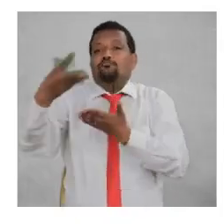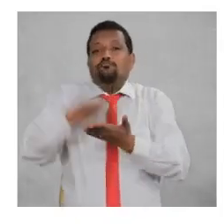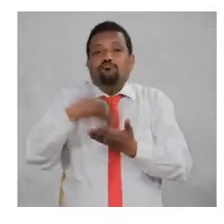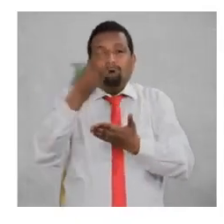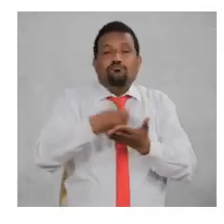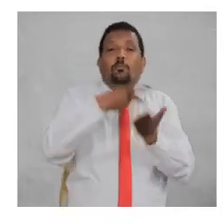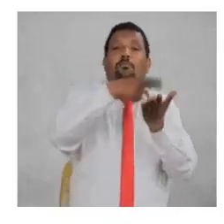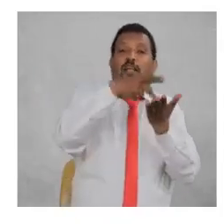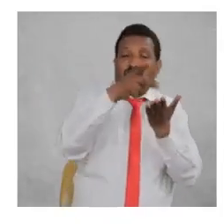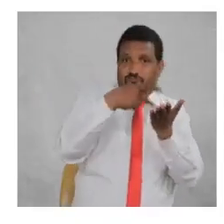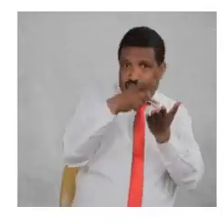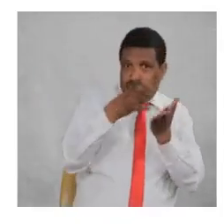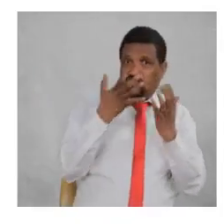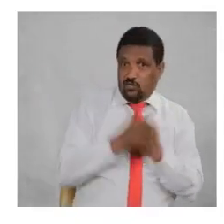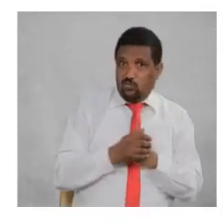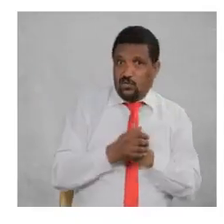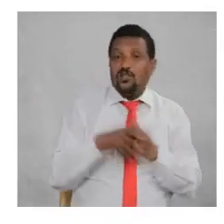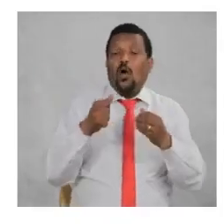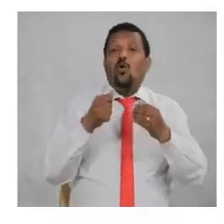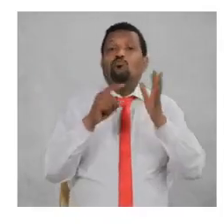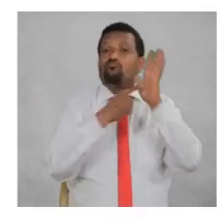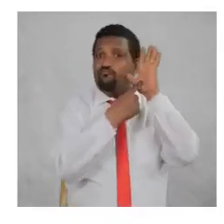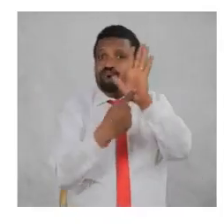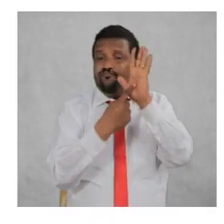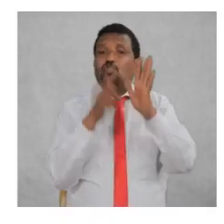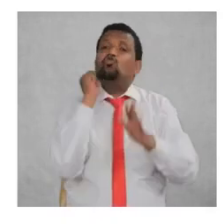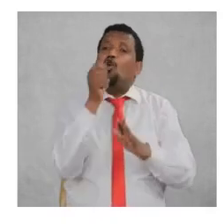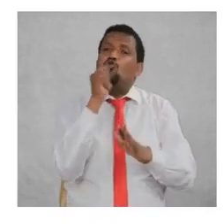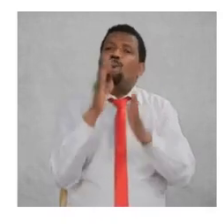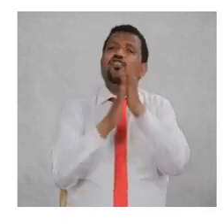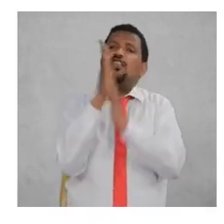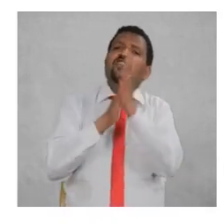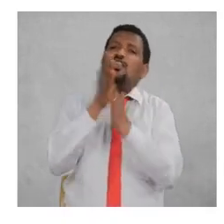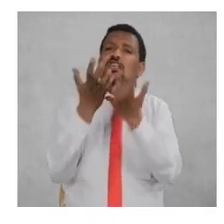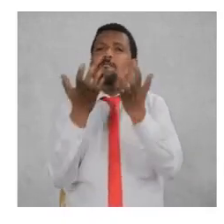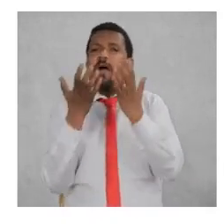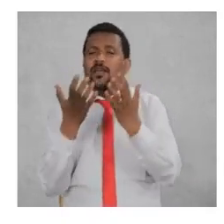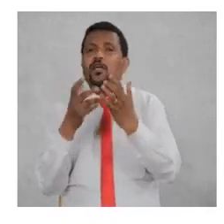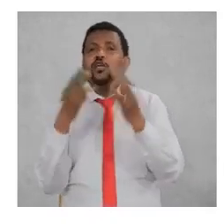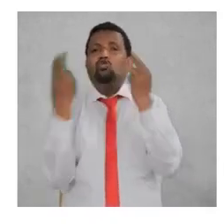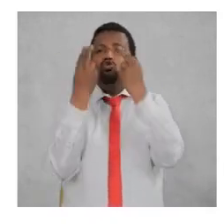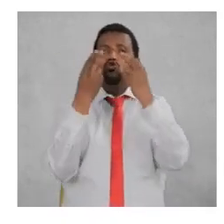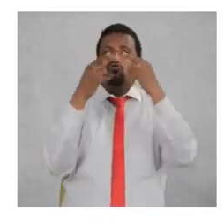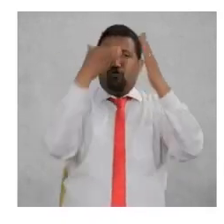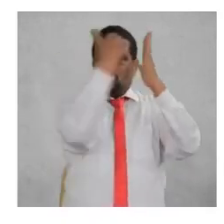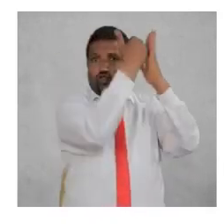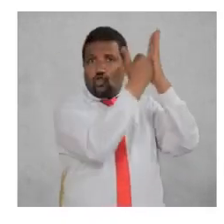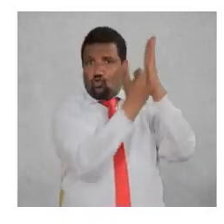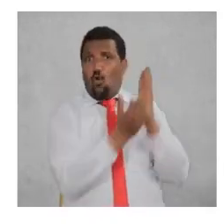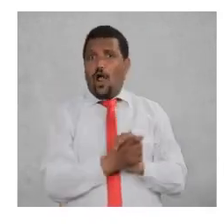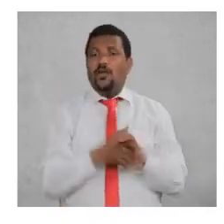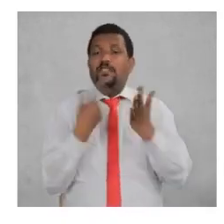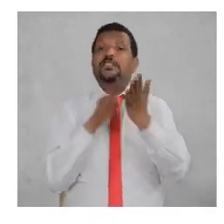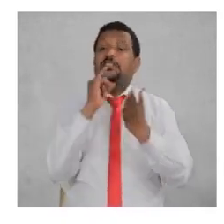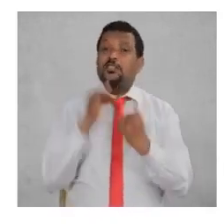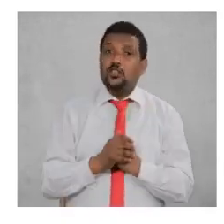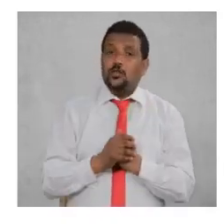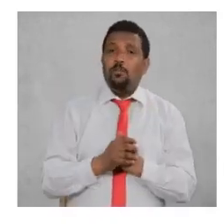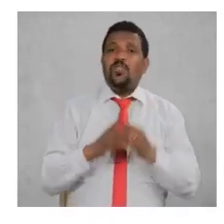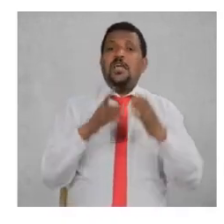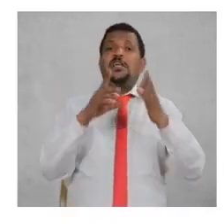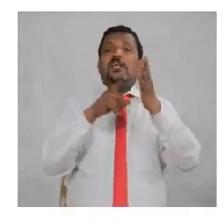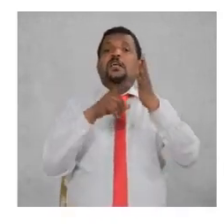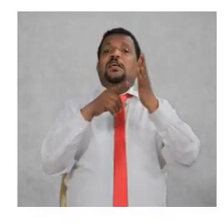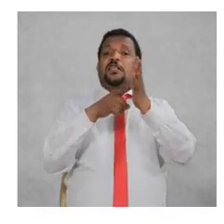price. Now let's illustrate the theory of demand using the following schedule. This is the